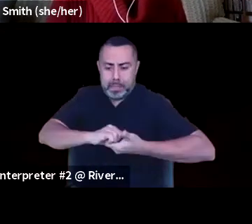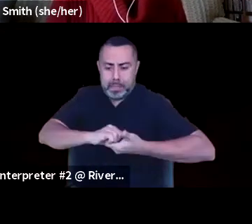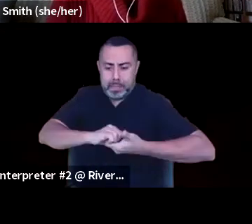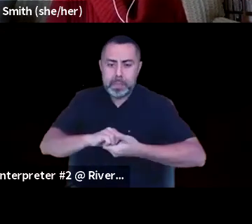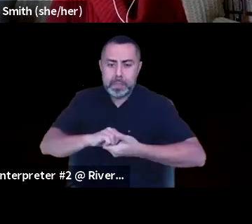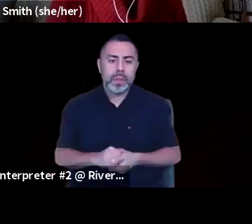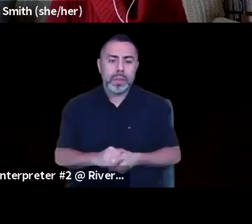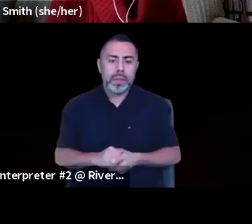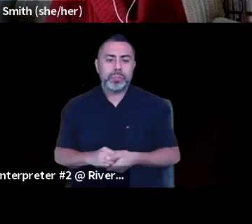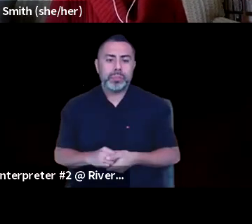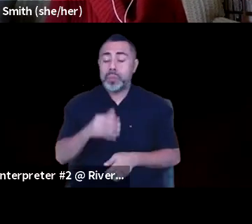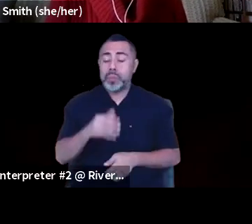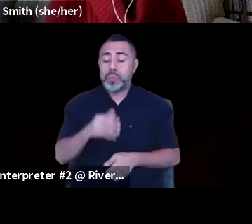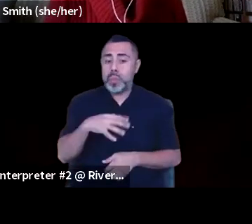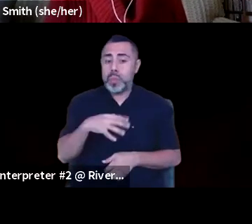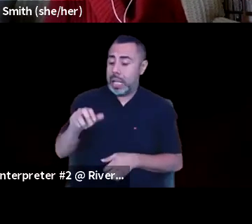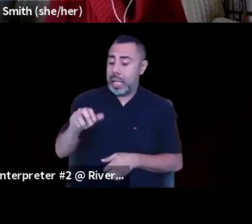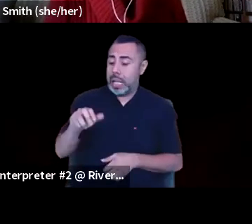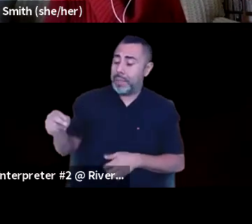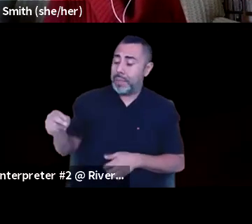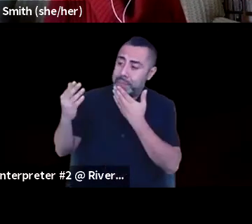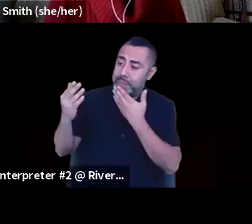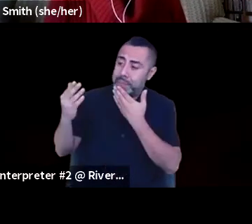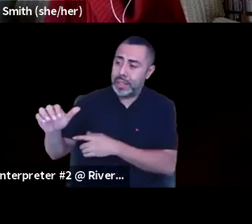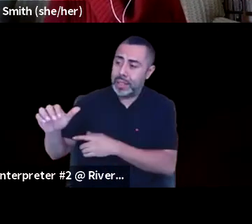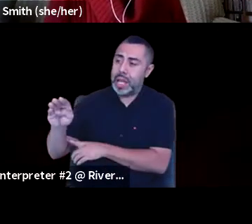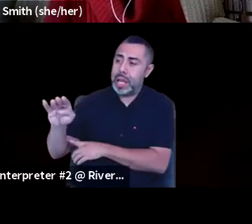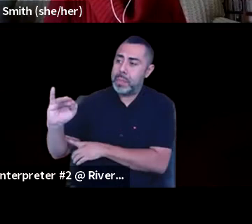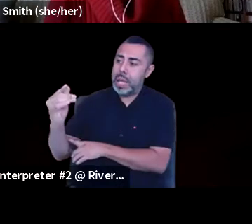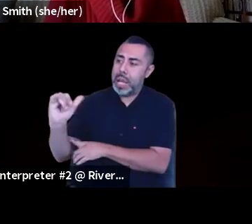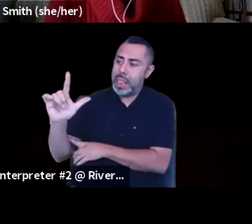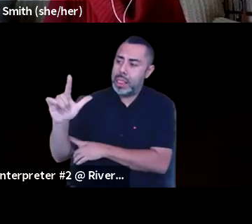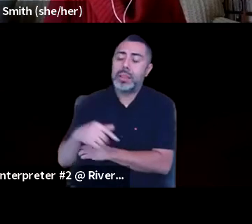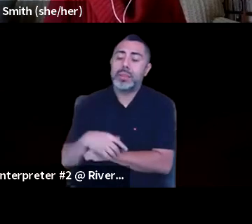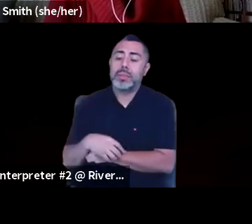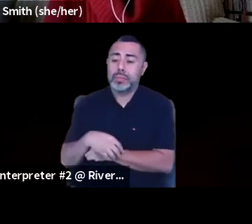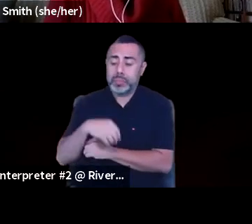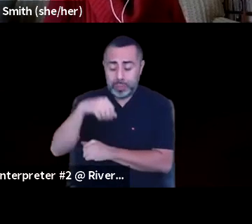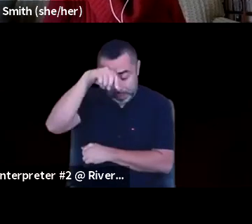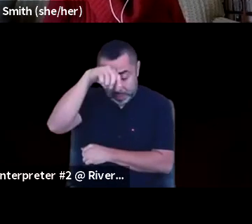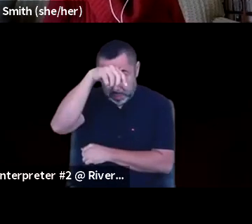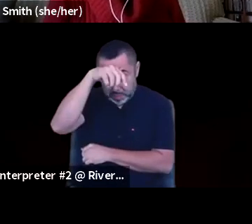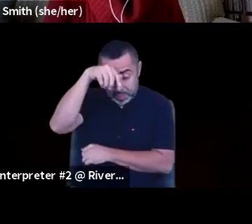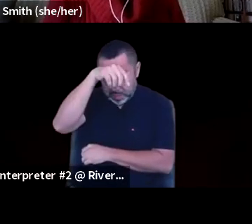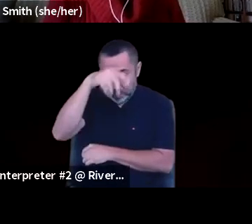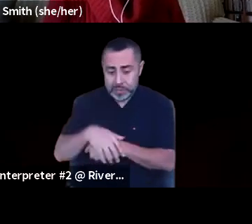Thank you, Abigail. So speaking of technology,